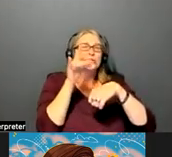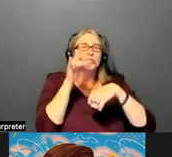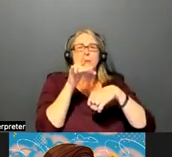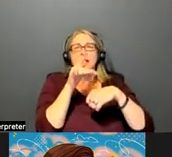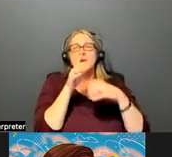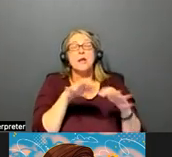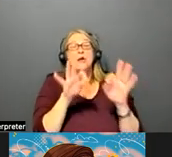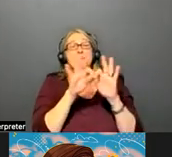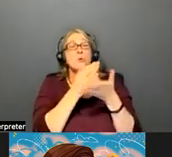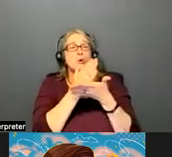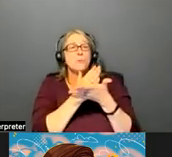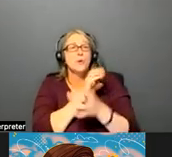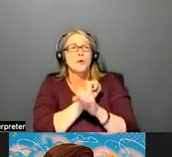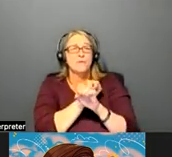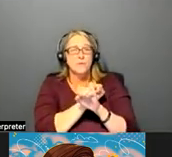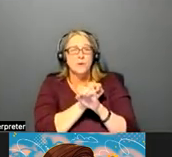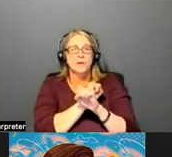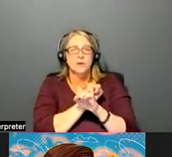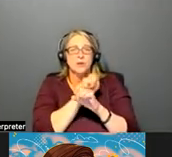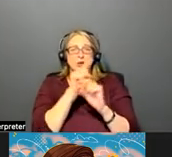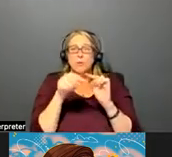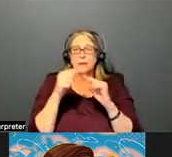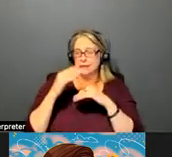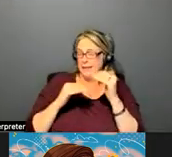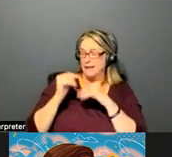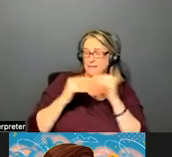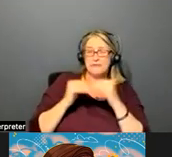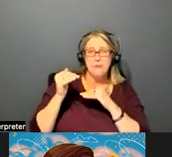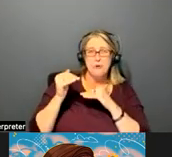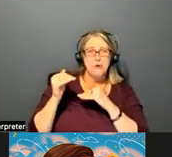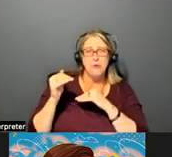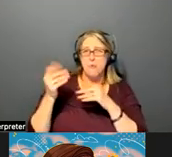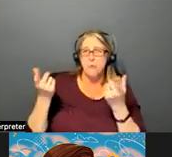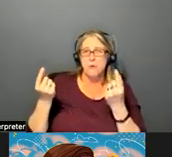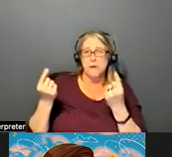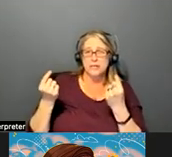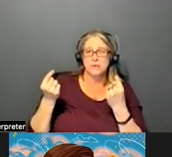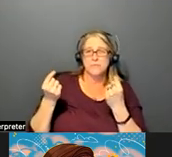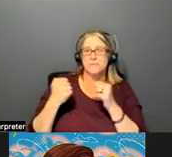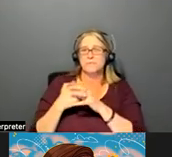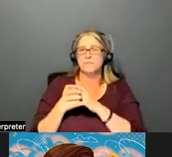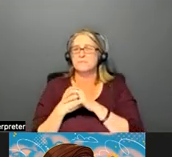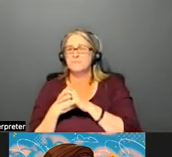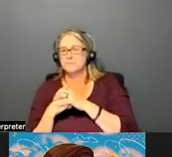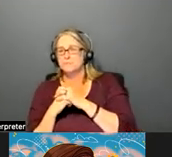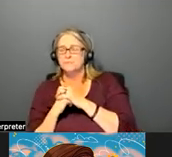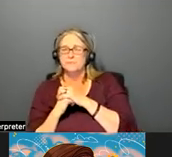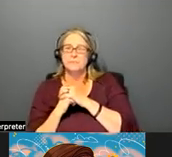of the work, which is, what do I do when it's uncomfortable? and I think that it's